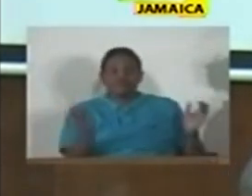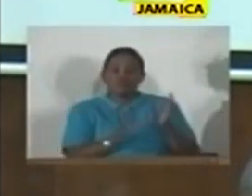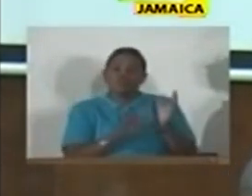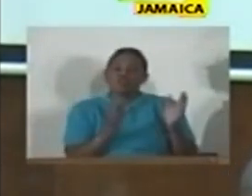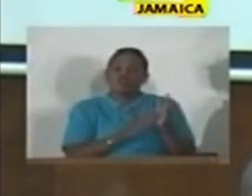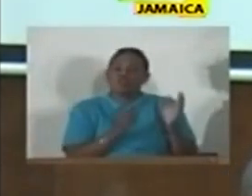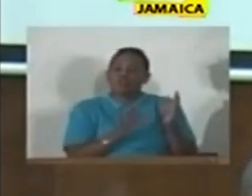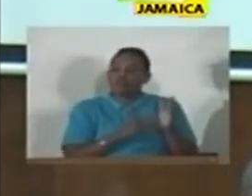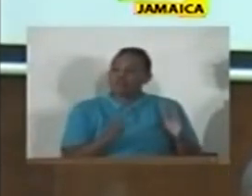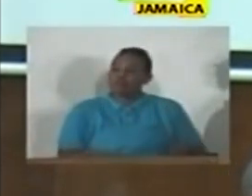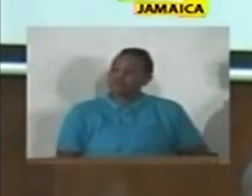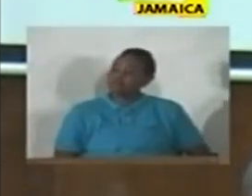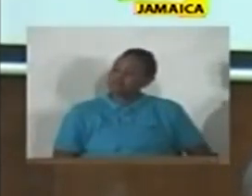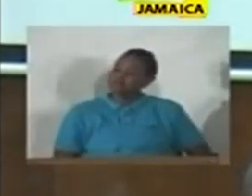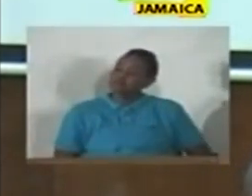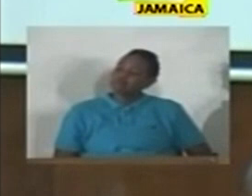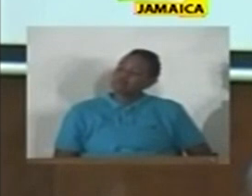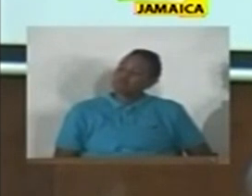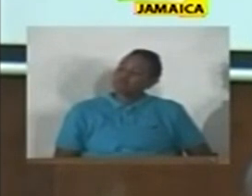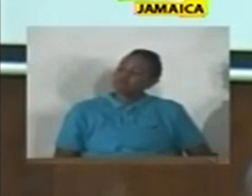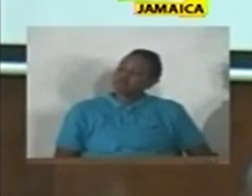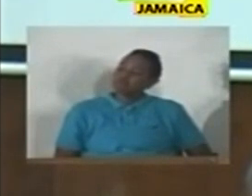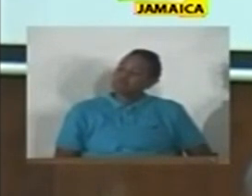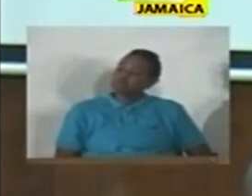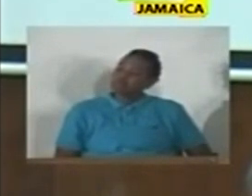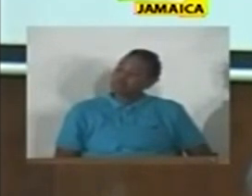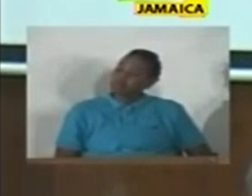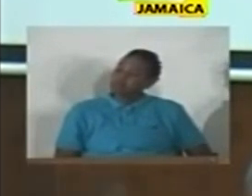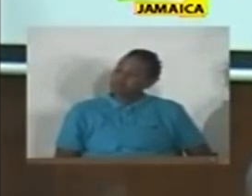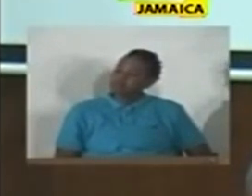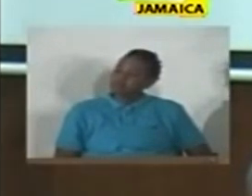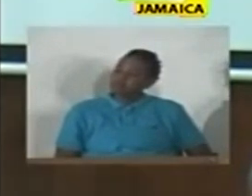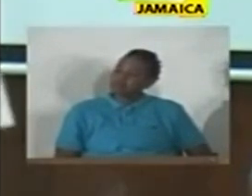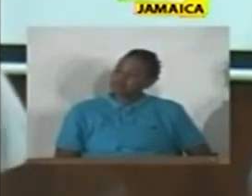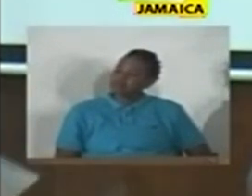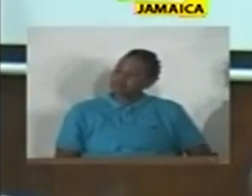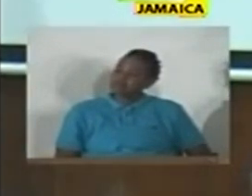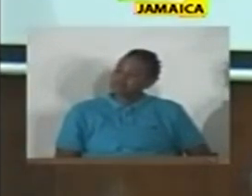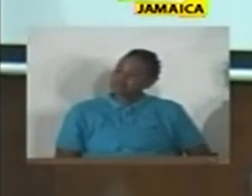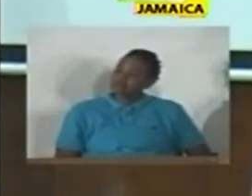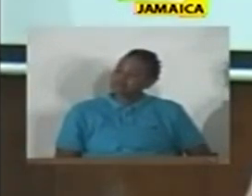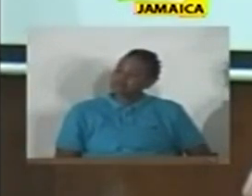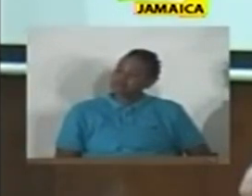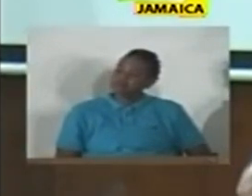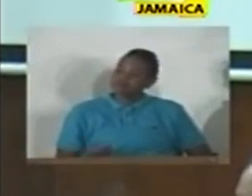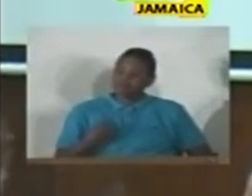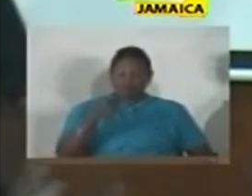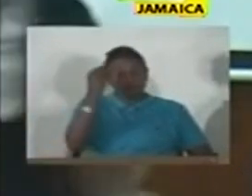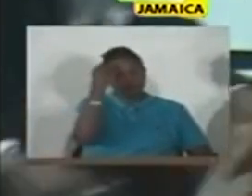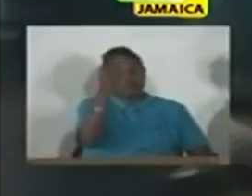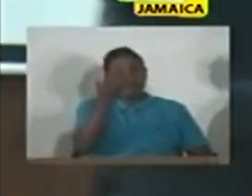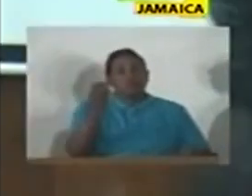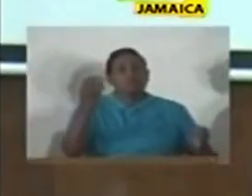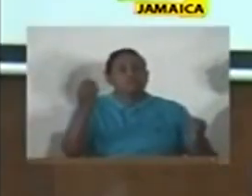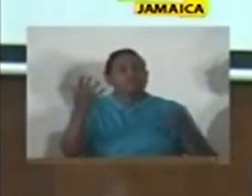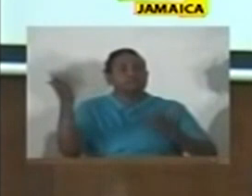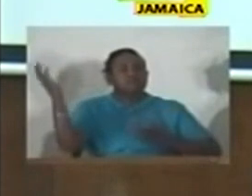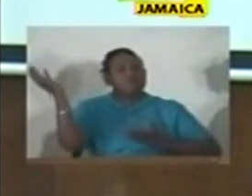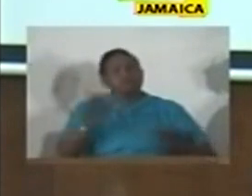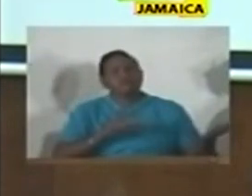Mr. Speaker, as I indicated earlier, there are a number of crops that were imported into our country last